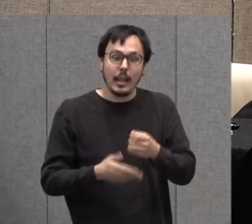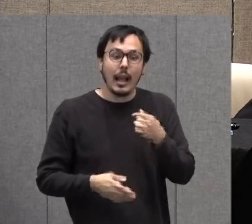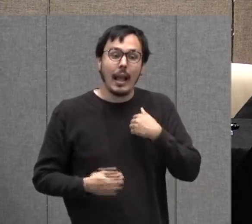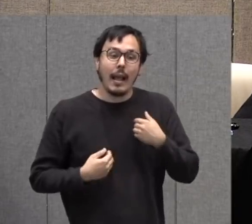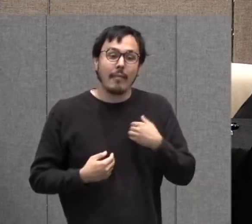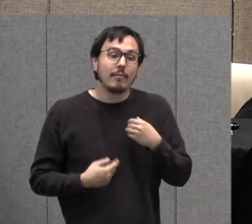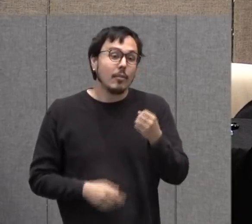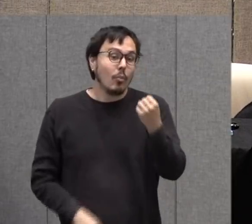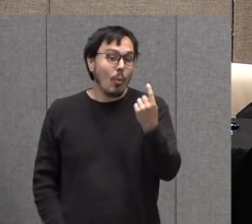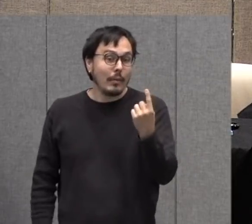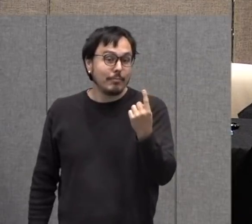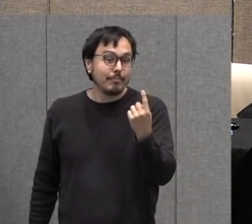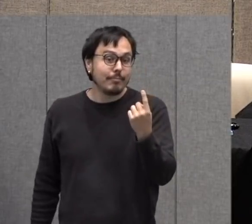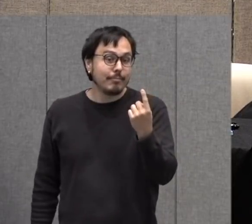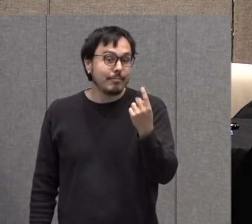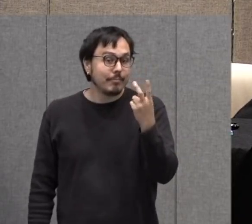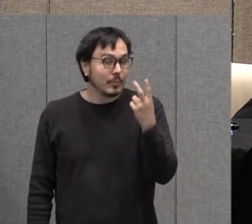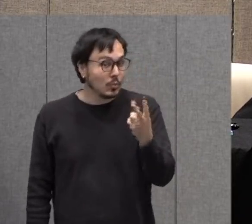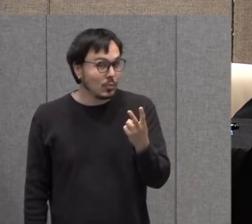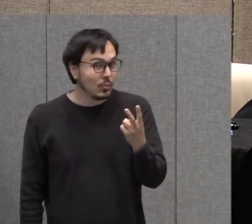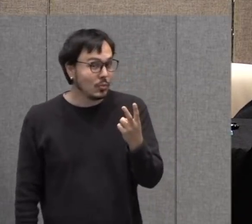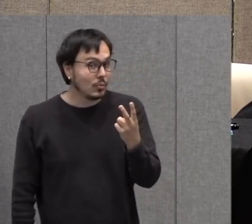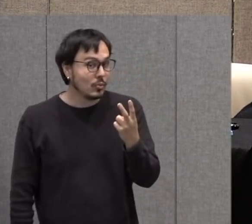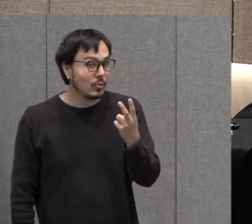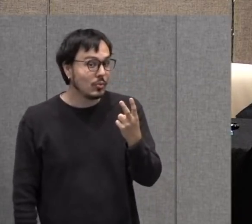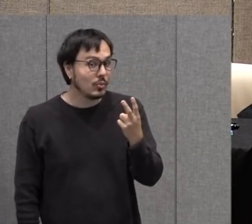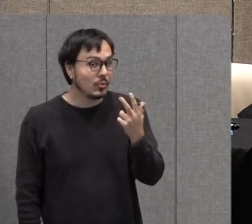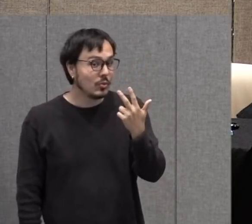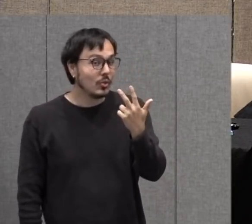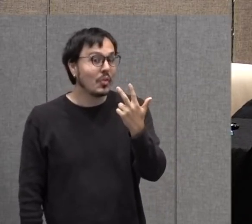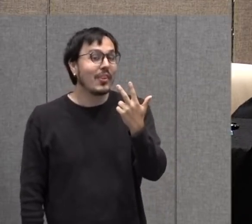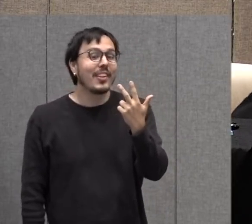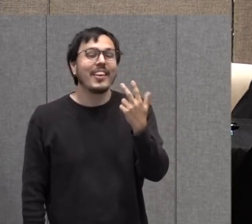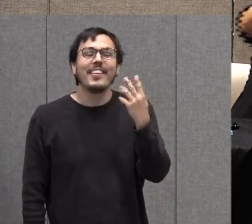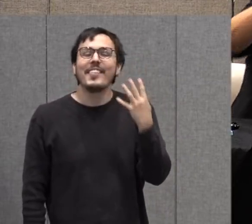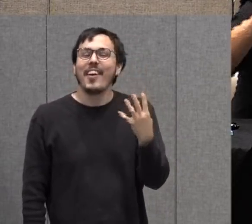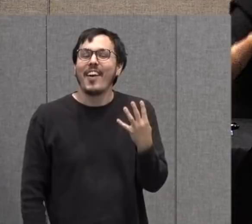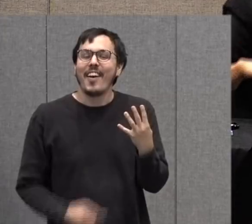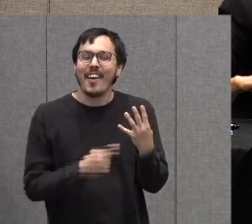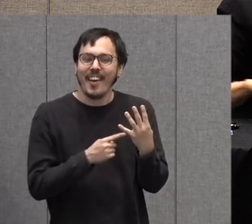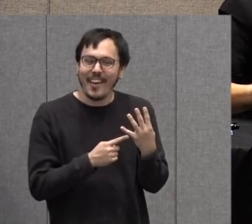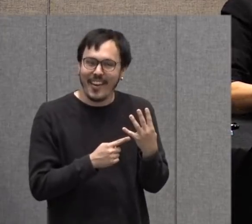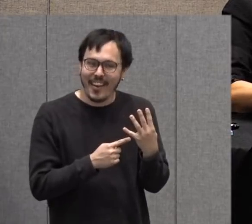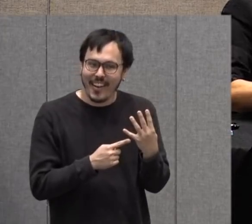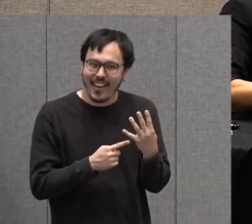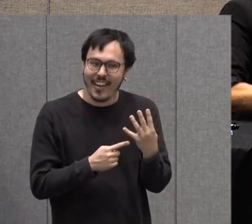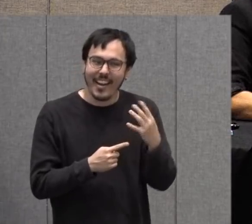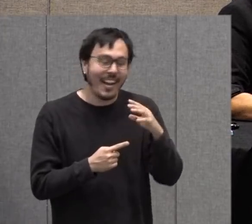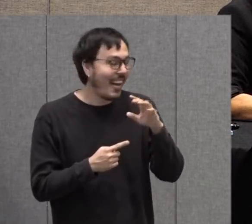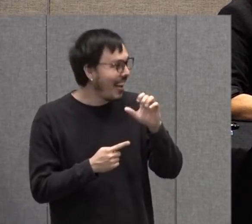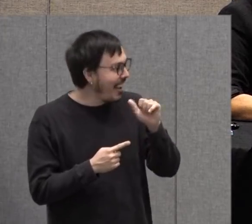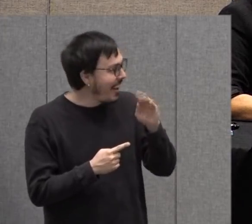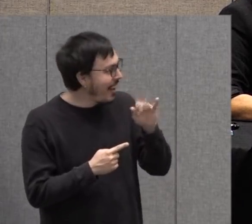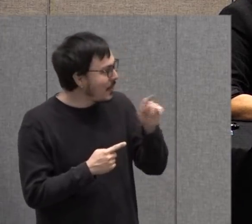2, 3, and 4. Miss Abby, you were right. Yeah. My 27